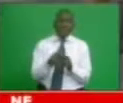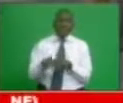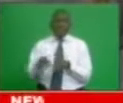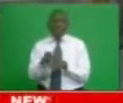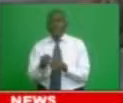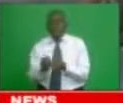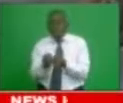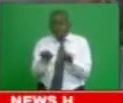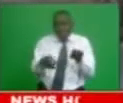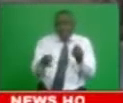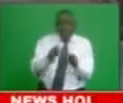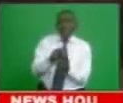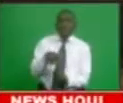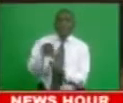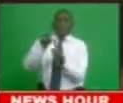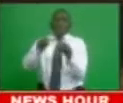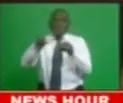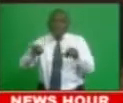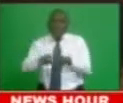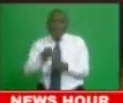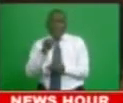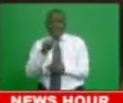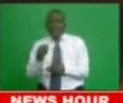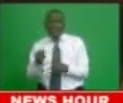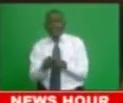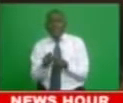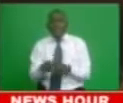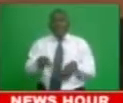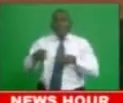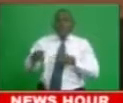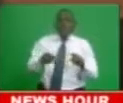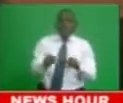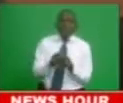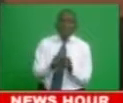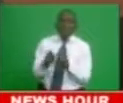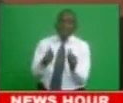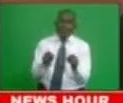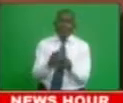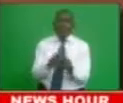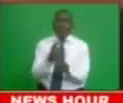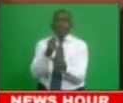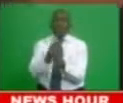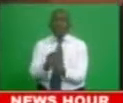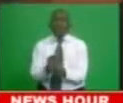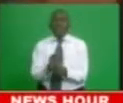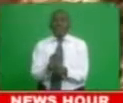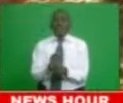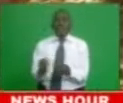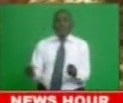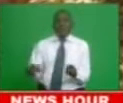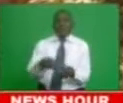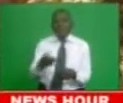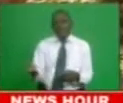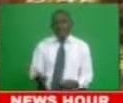operational transformation, especially in the areas of ICT, risk management, compliance, and effective deposit mobilization,